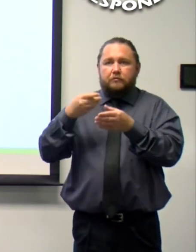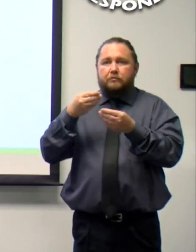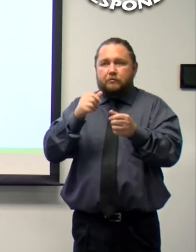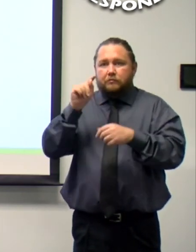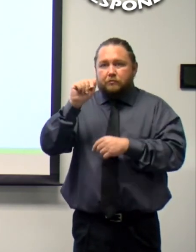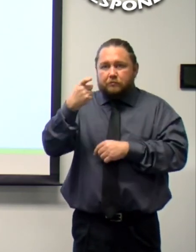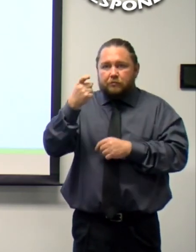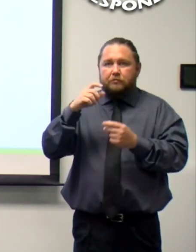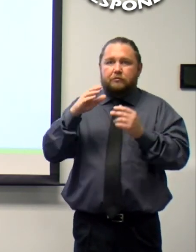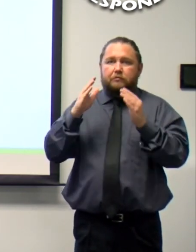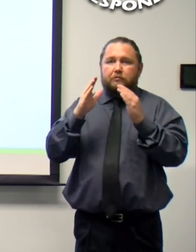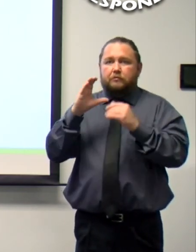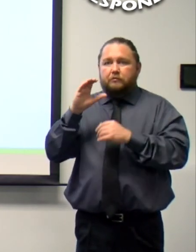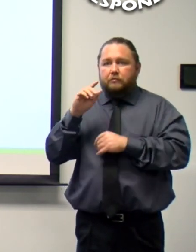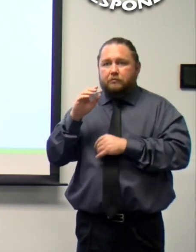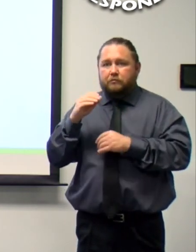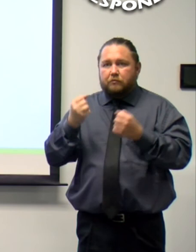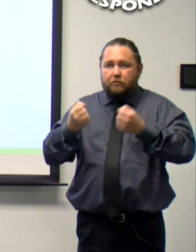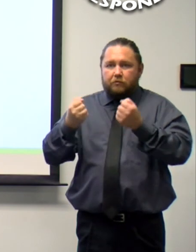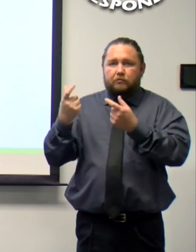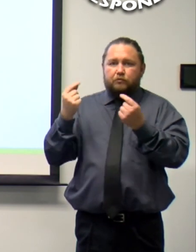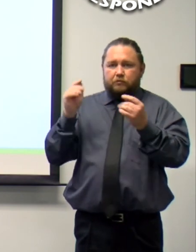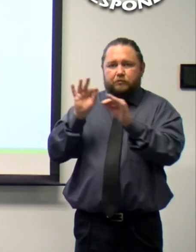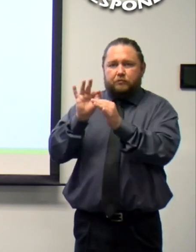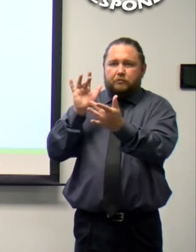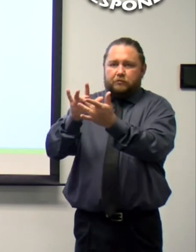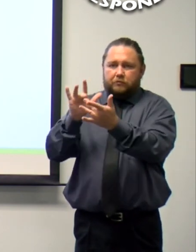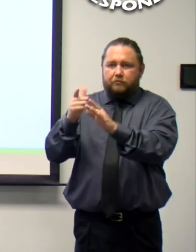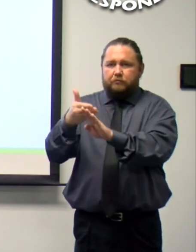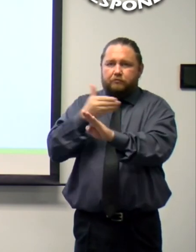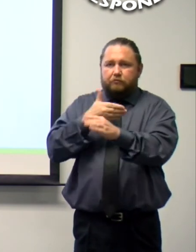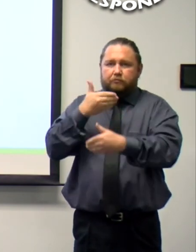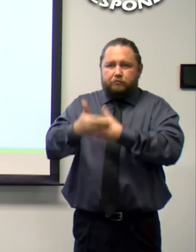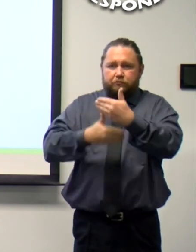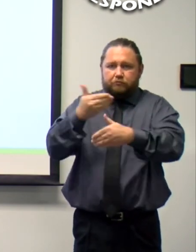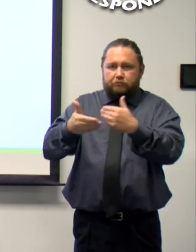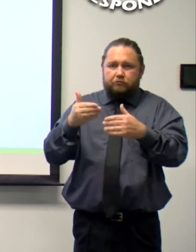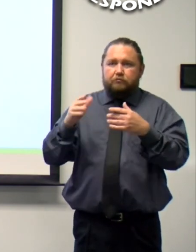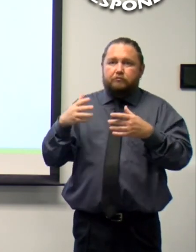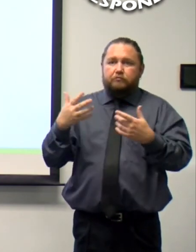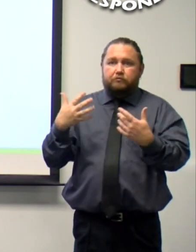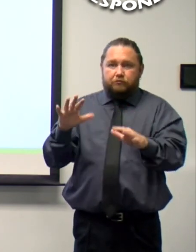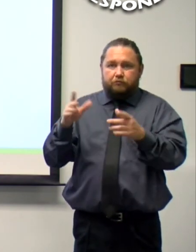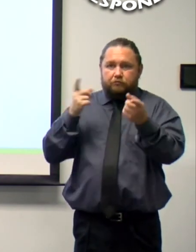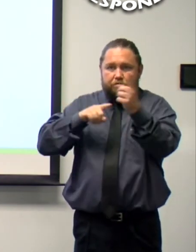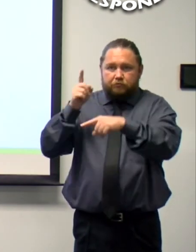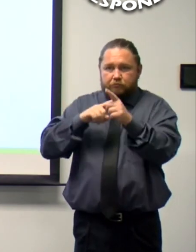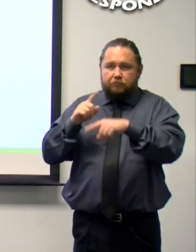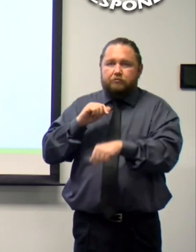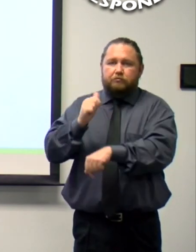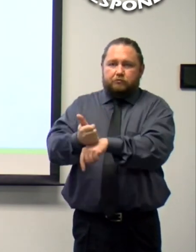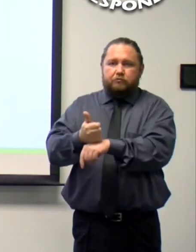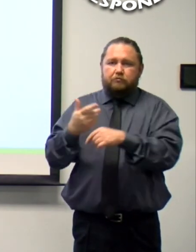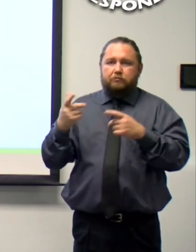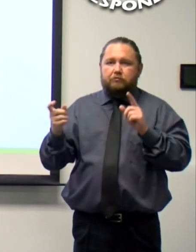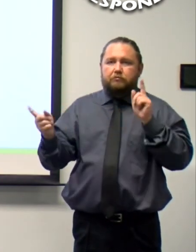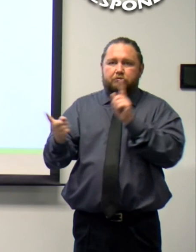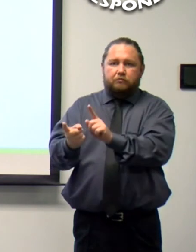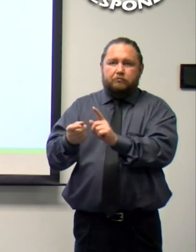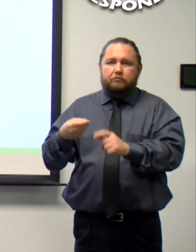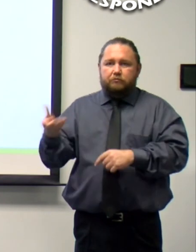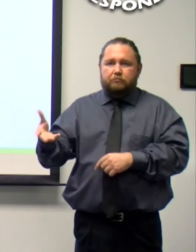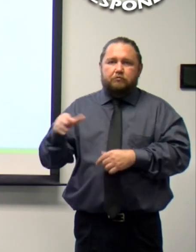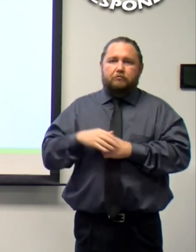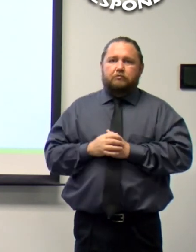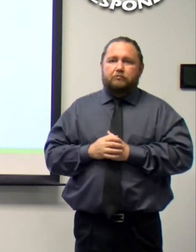masks and exercising caution, but we're still doing code inspections. We're still processing development. Anybody who wants to build a